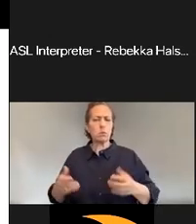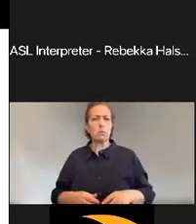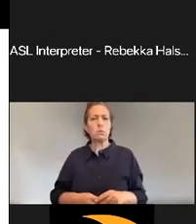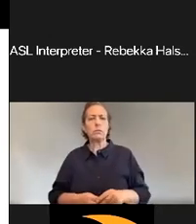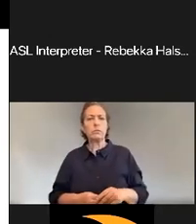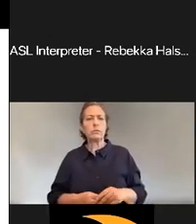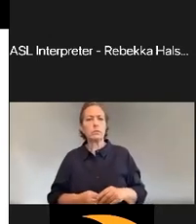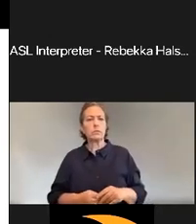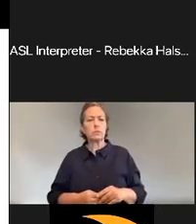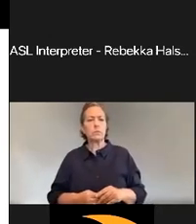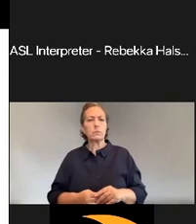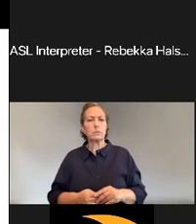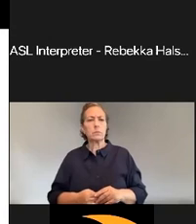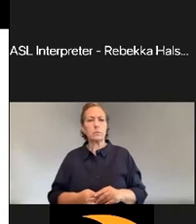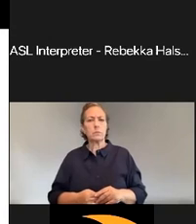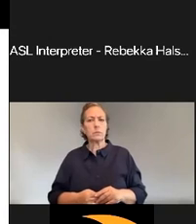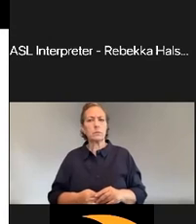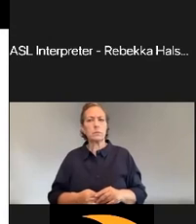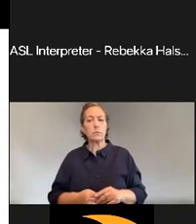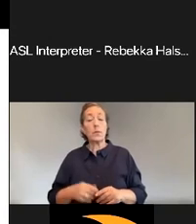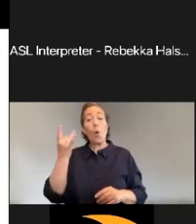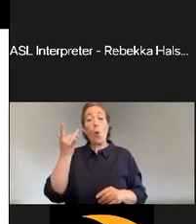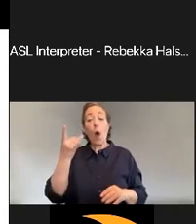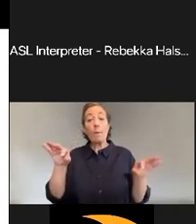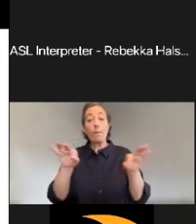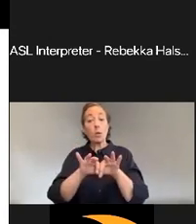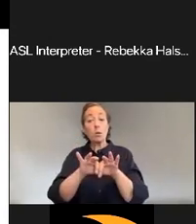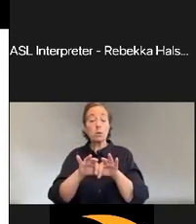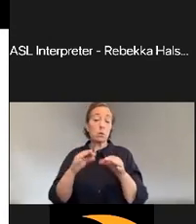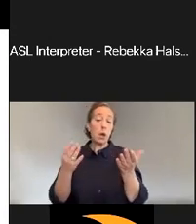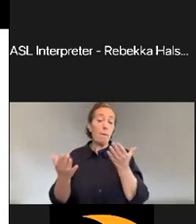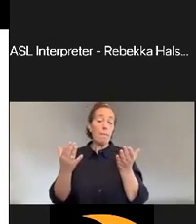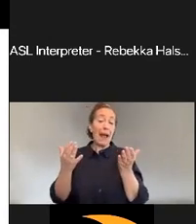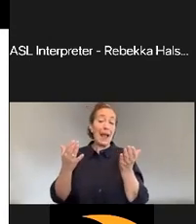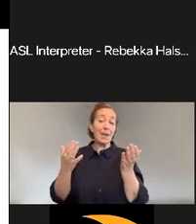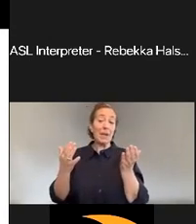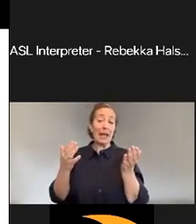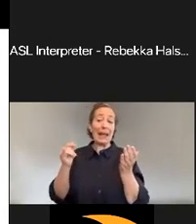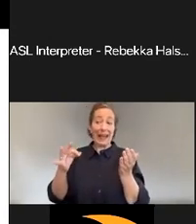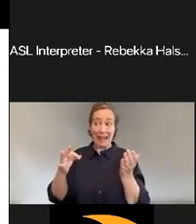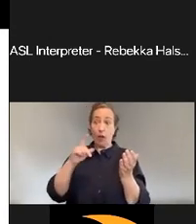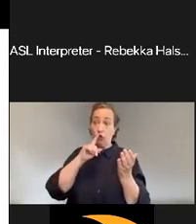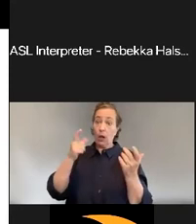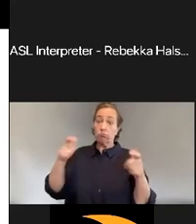be relevant to, for example, whether compensatory services are something that the school should